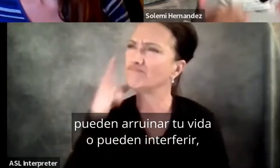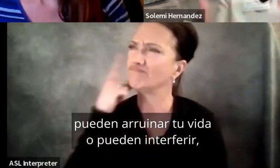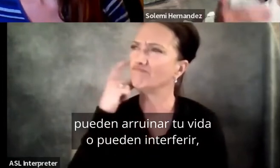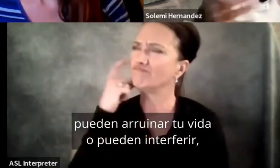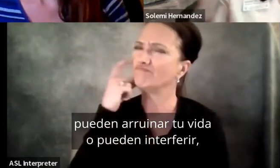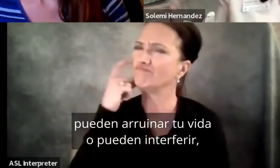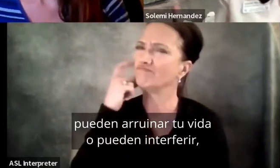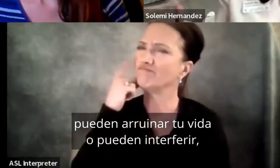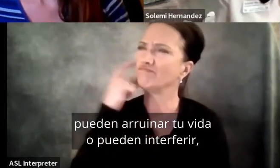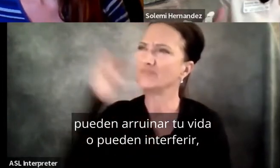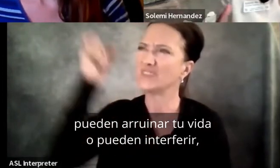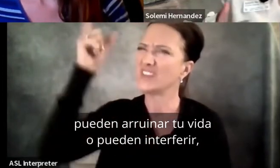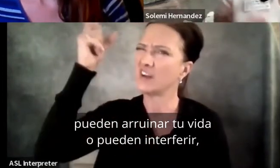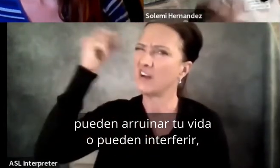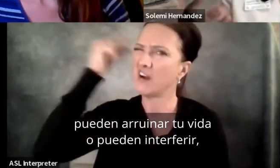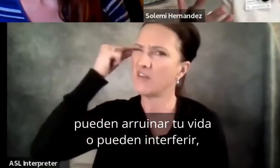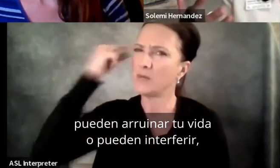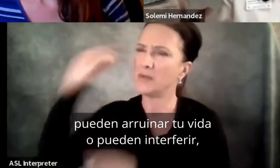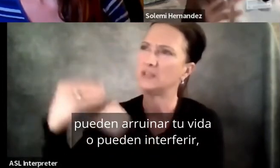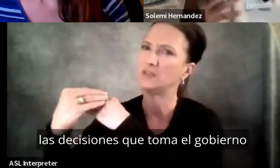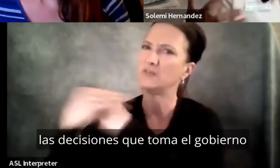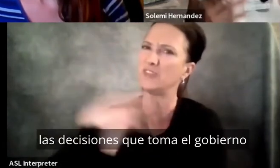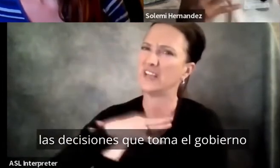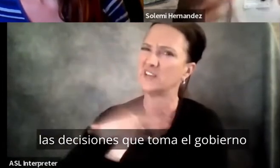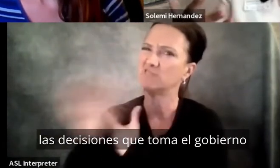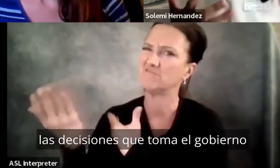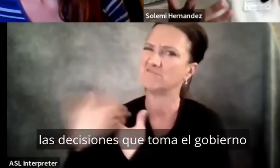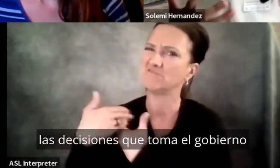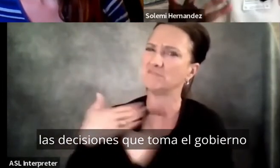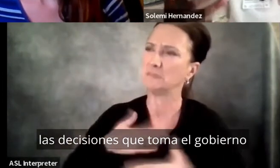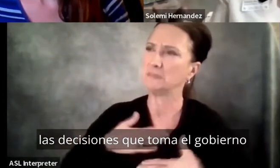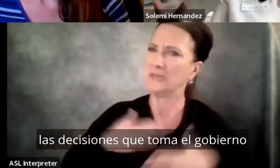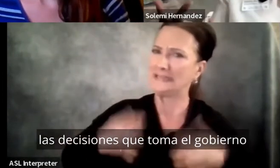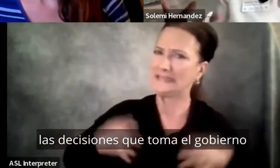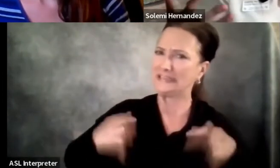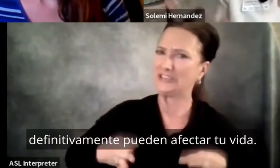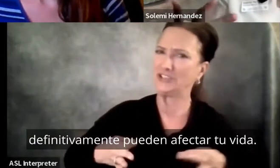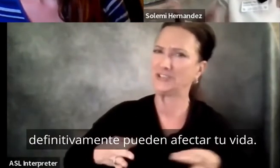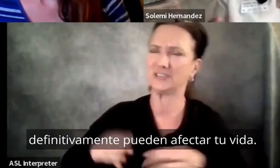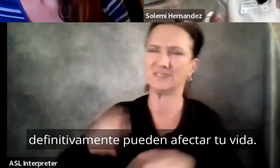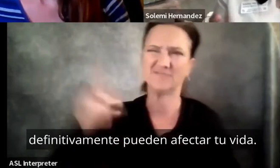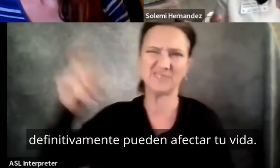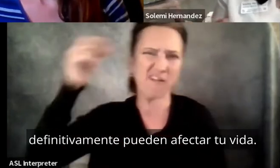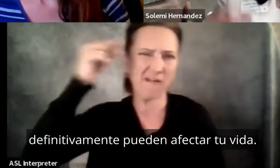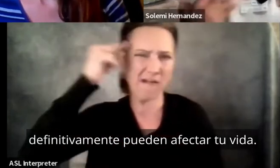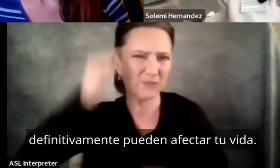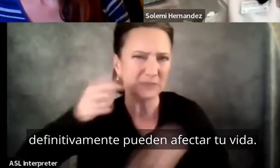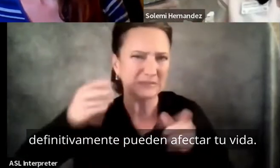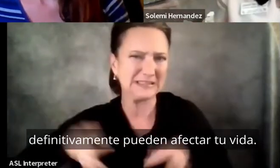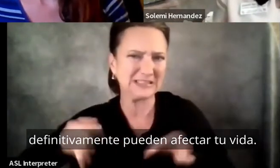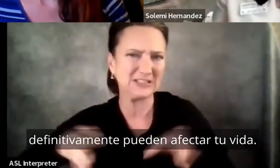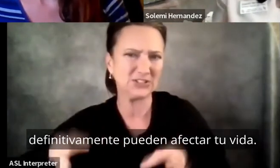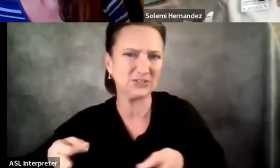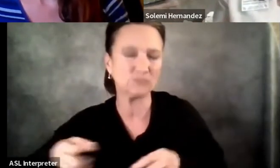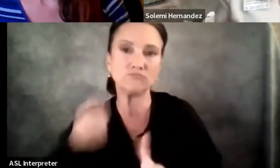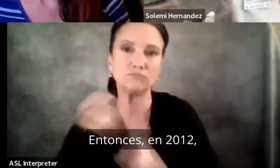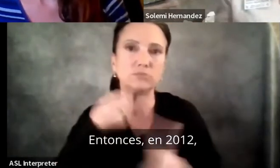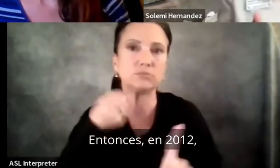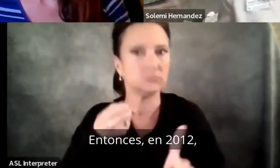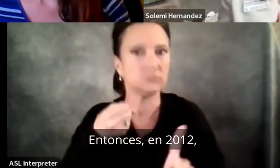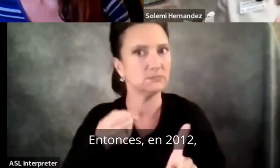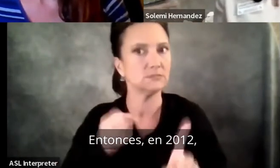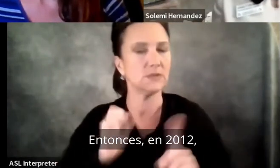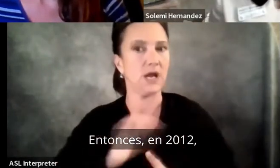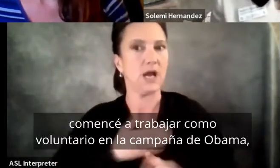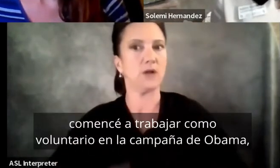it can mess up your life or it can interfere. The decisions that the government makes can definitely affect your life. So